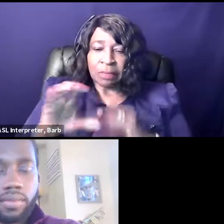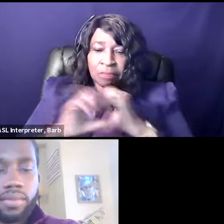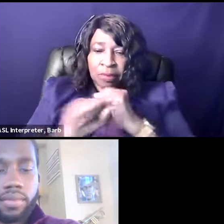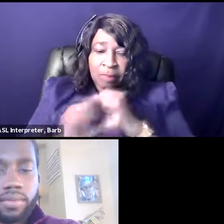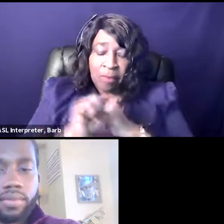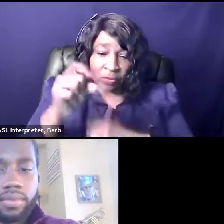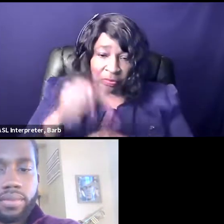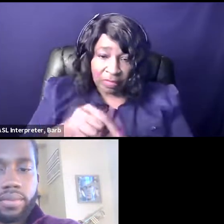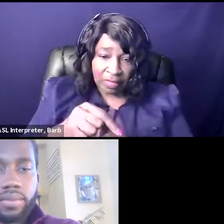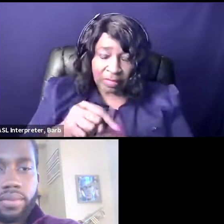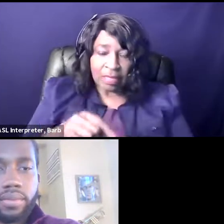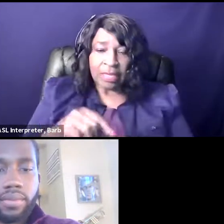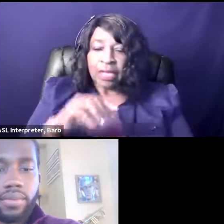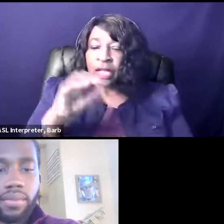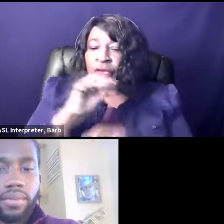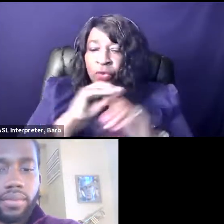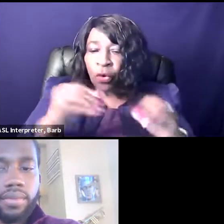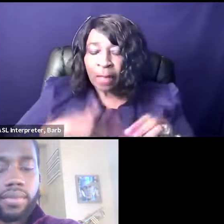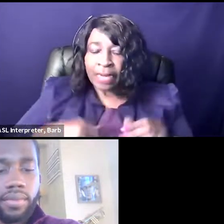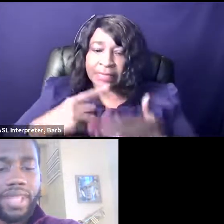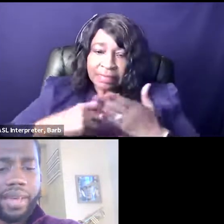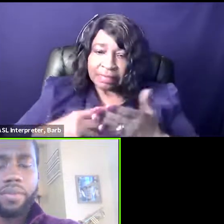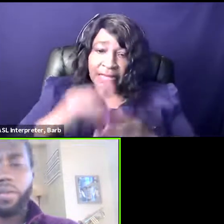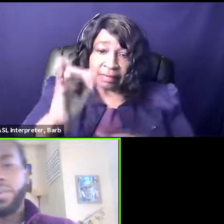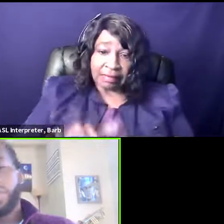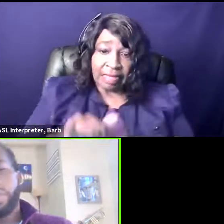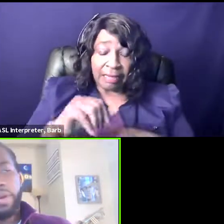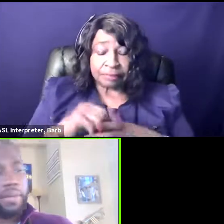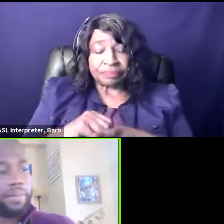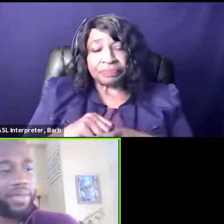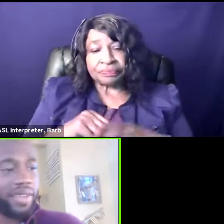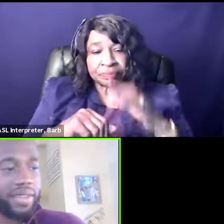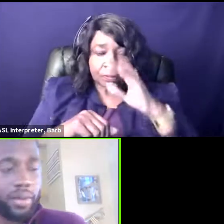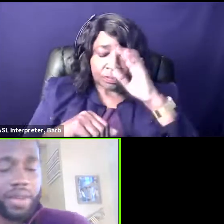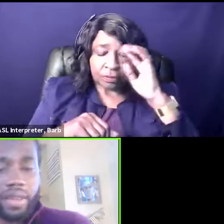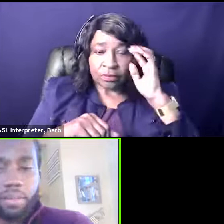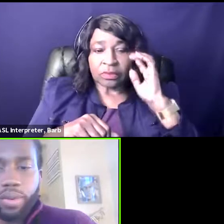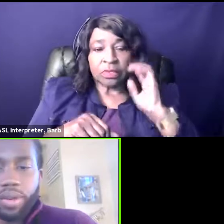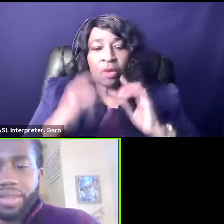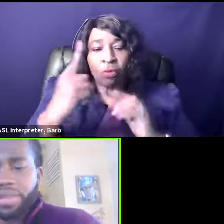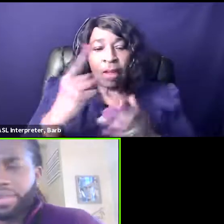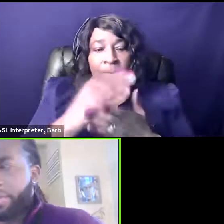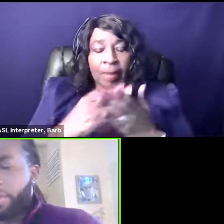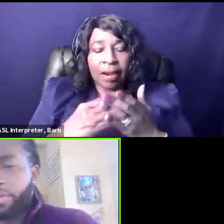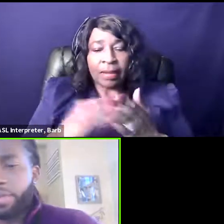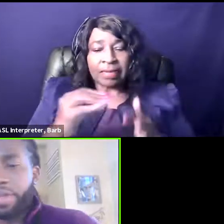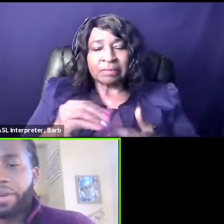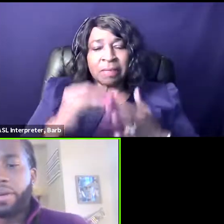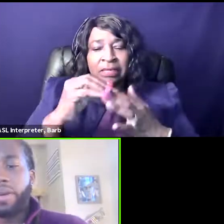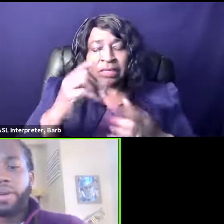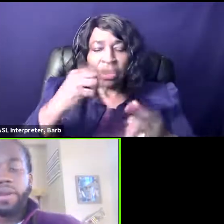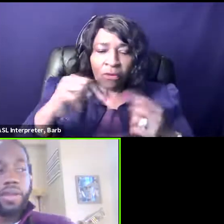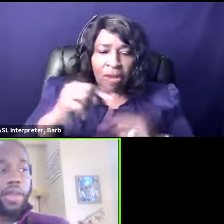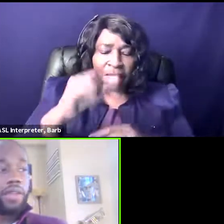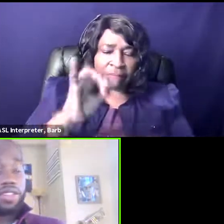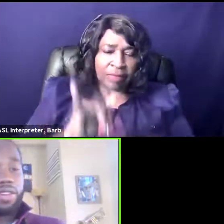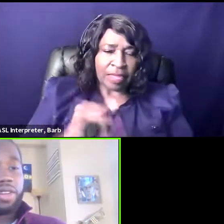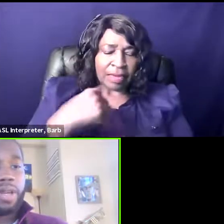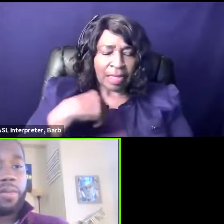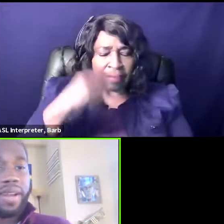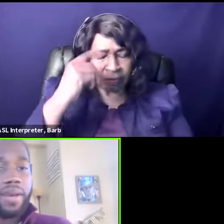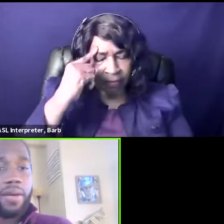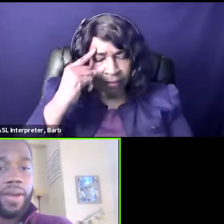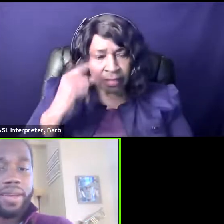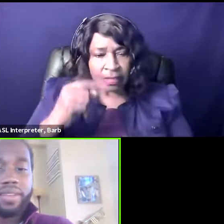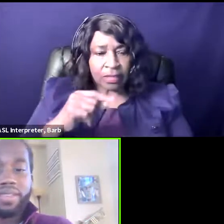policies don't necessarily address. Yeah, one part particularly around that point, I think it was a little bit before there, and you just